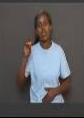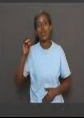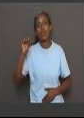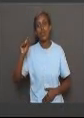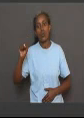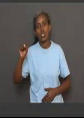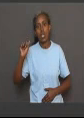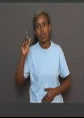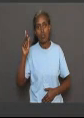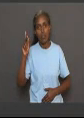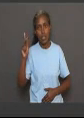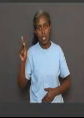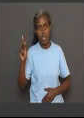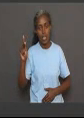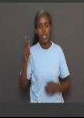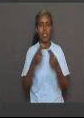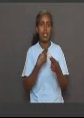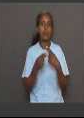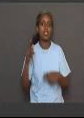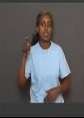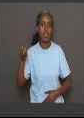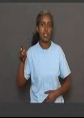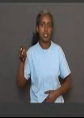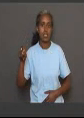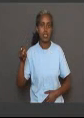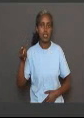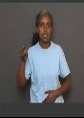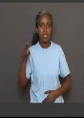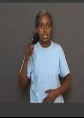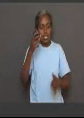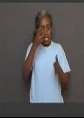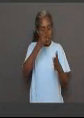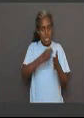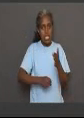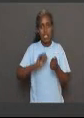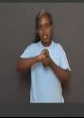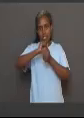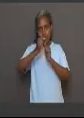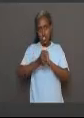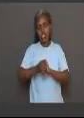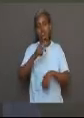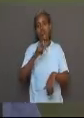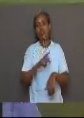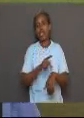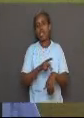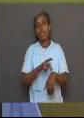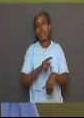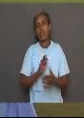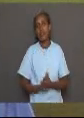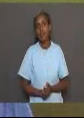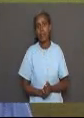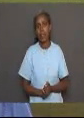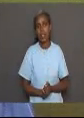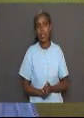cosine of k times x, will result in a change of period.